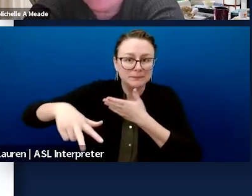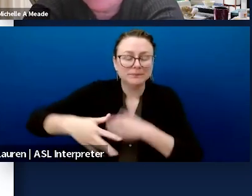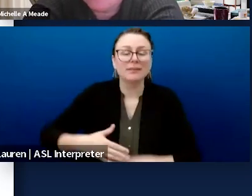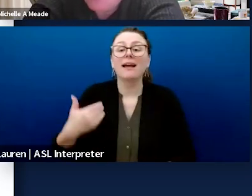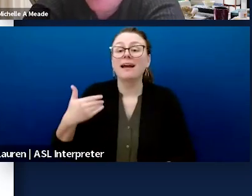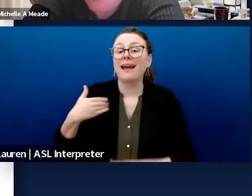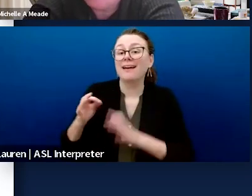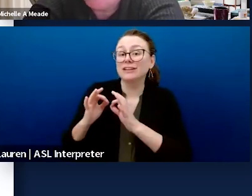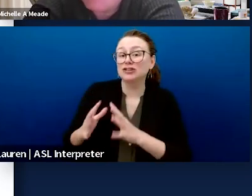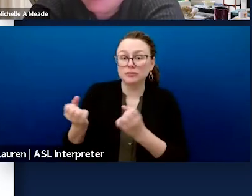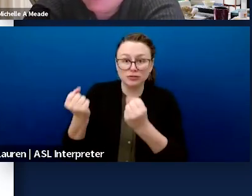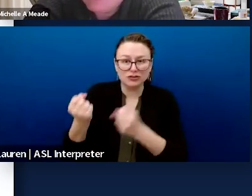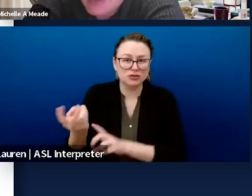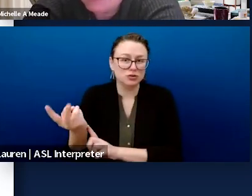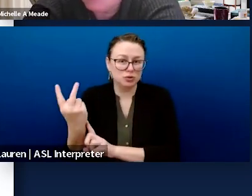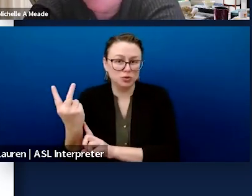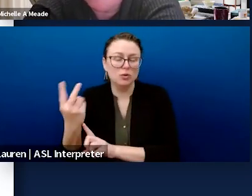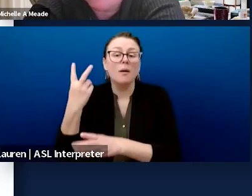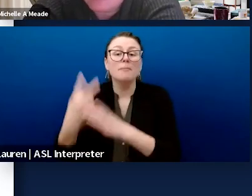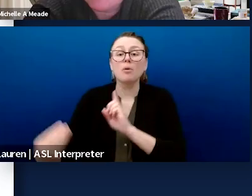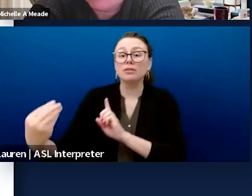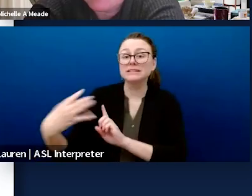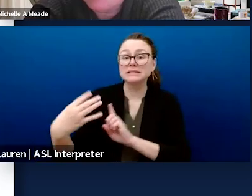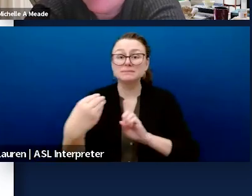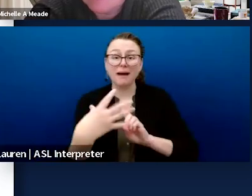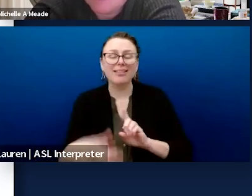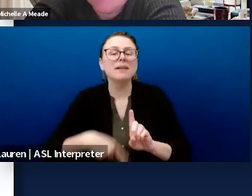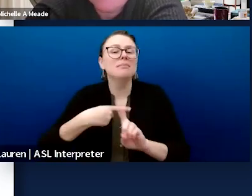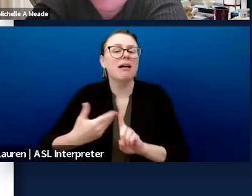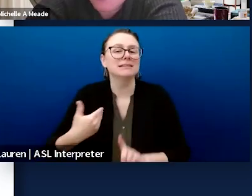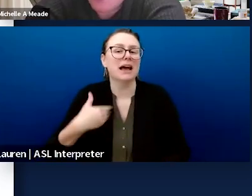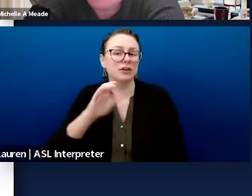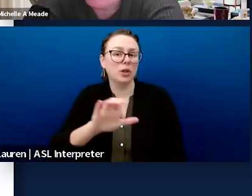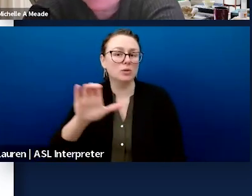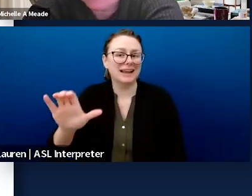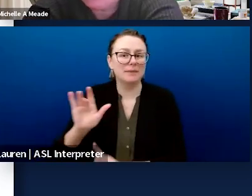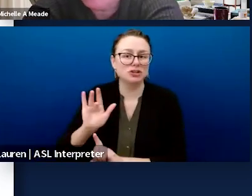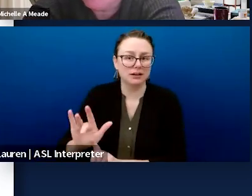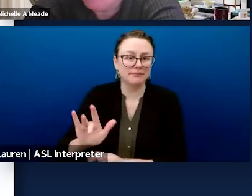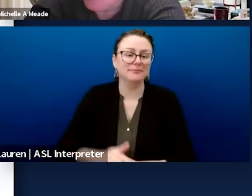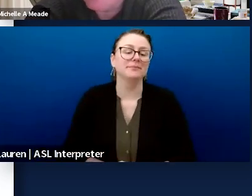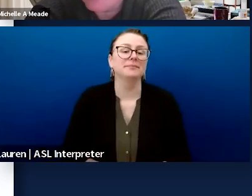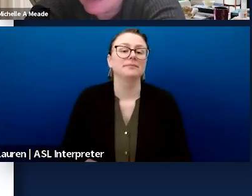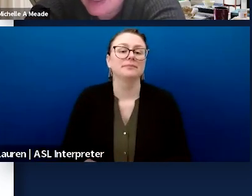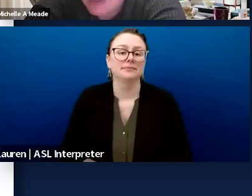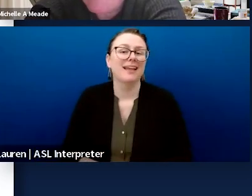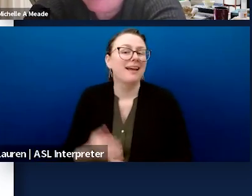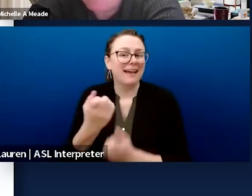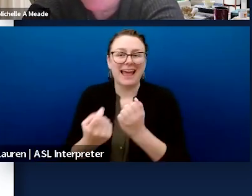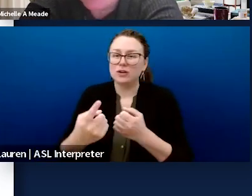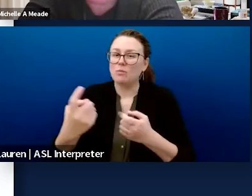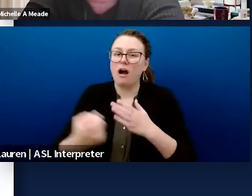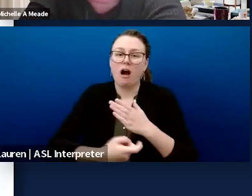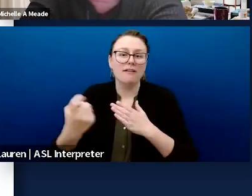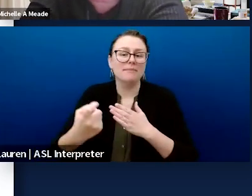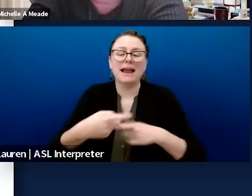ASL interpreters are spotlighted and closed captioning is available. All attendees will be muted.